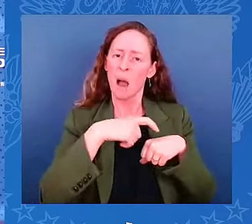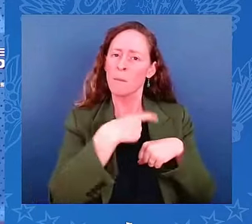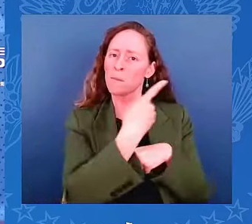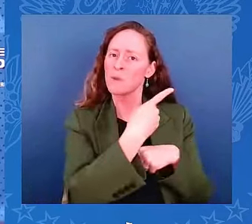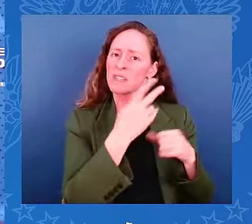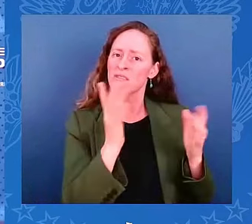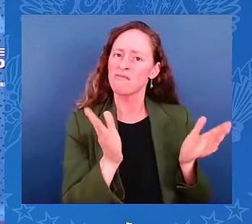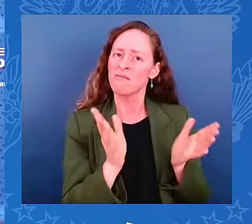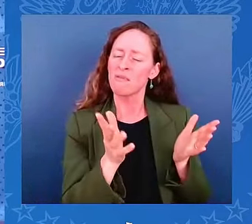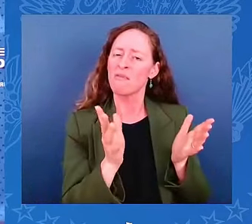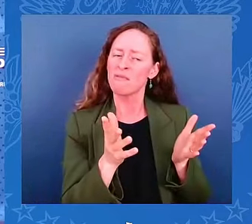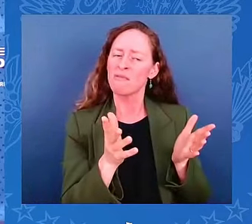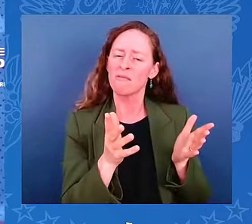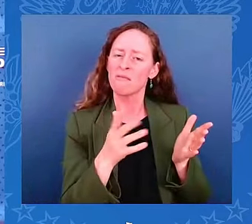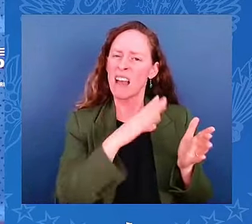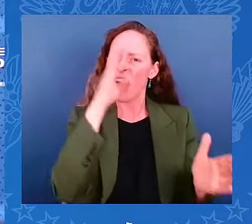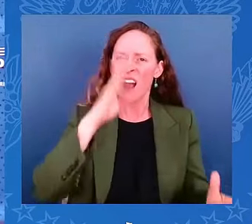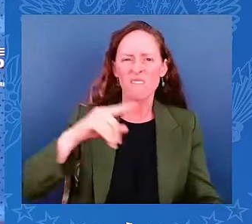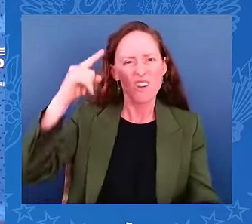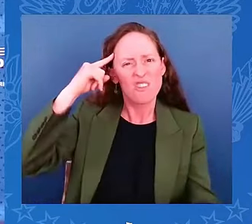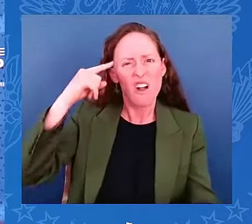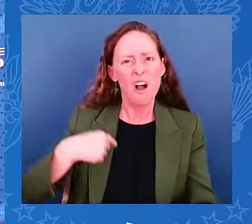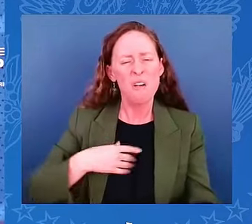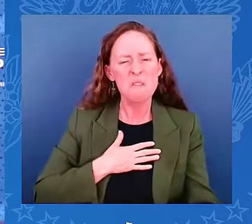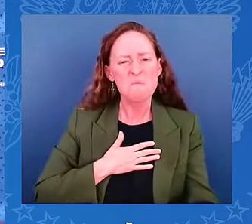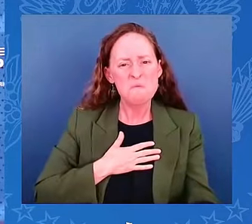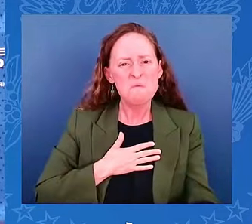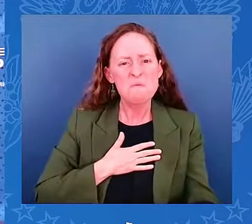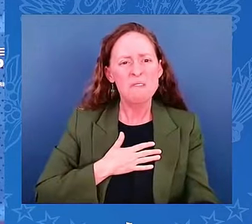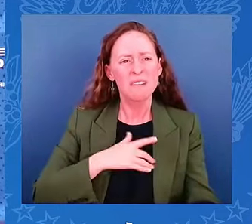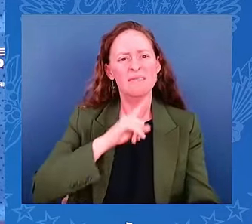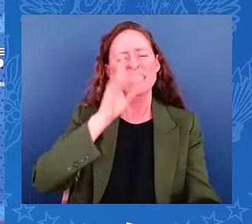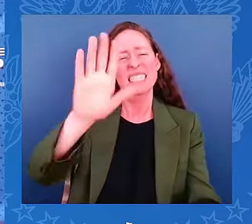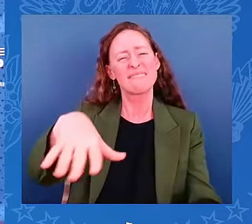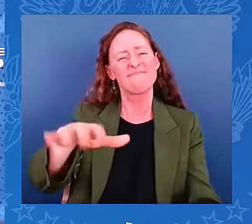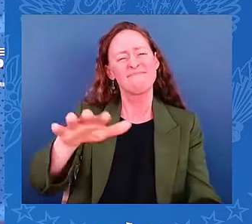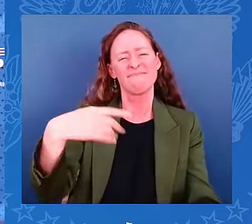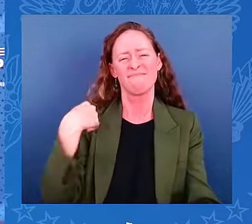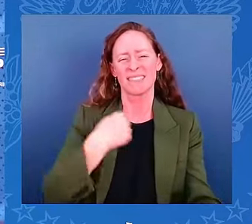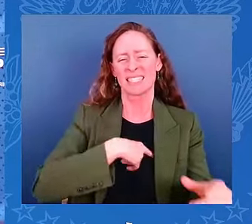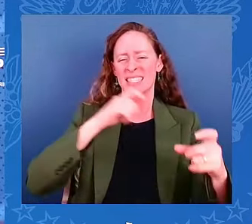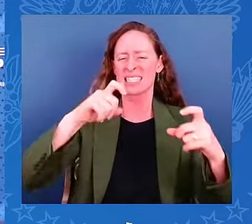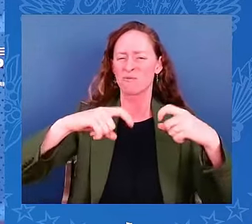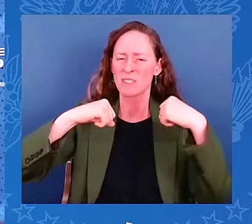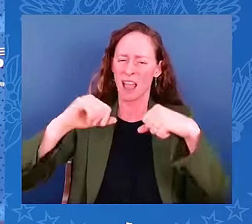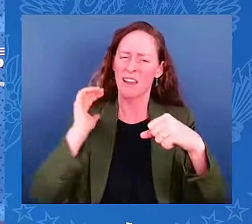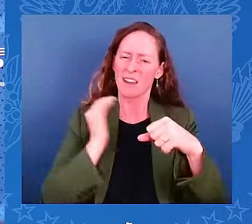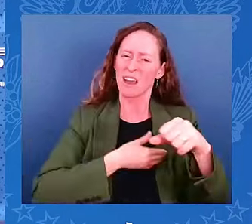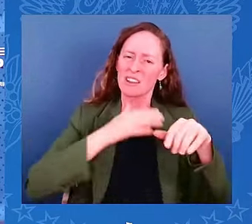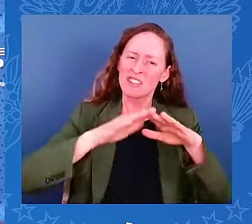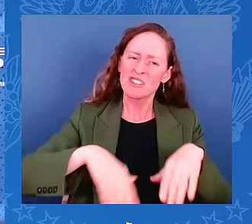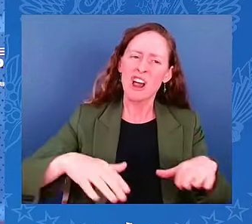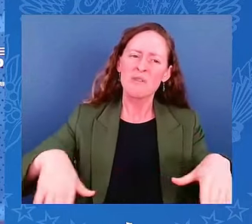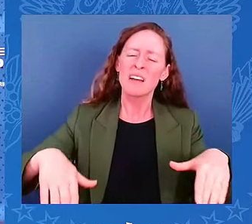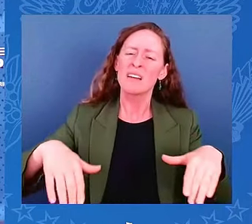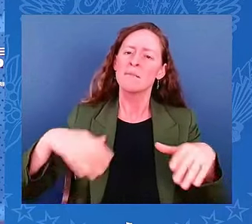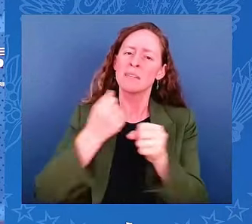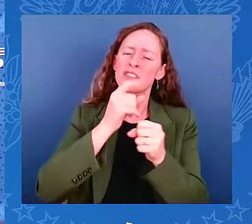responsible for keeping our children safe, and that's why I am here today.